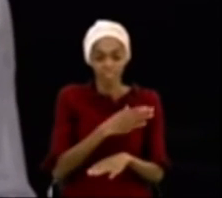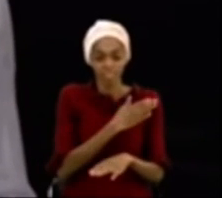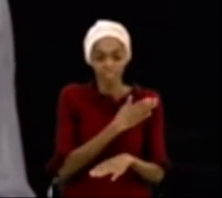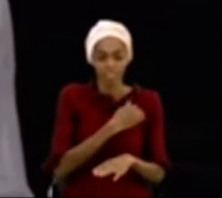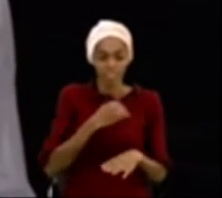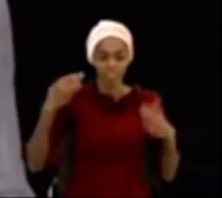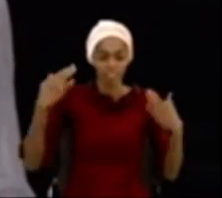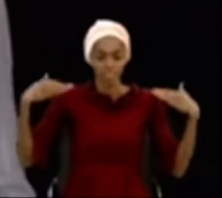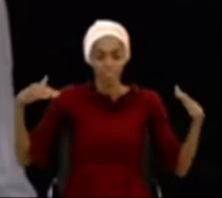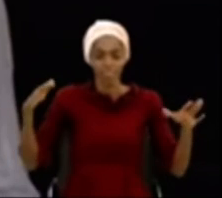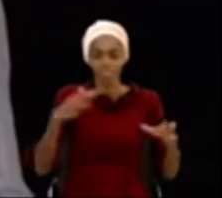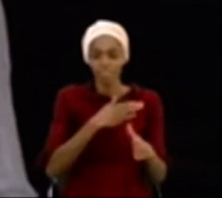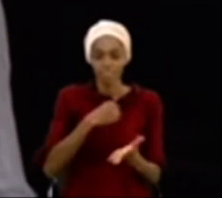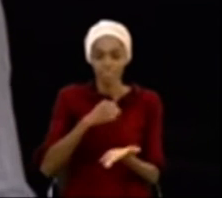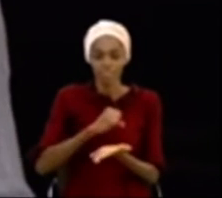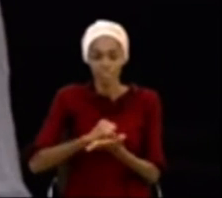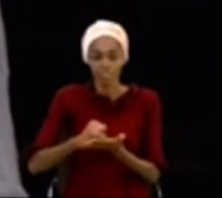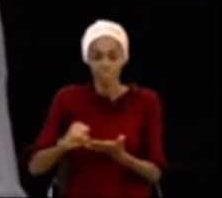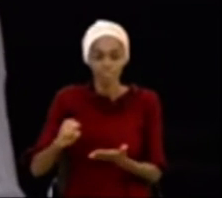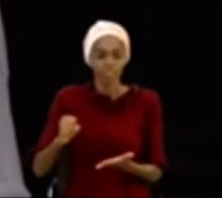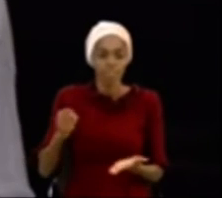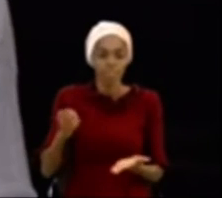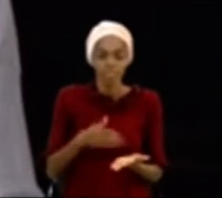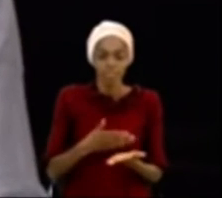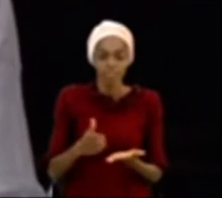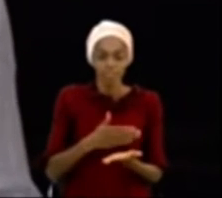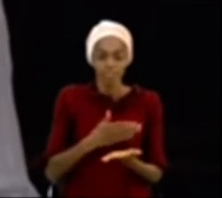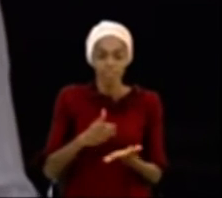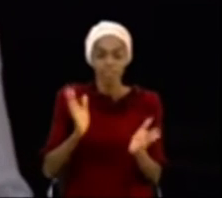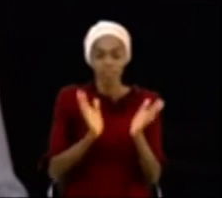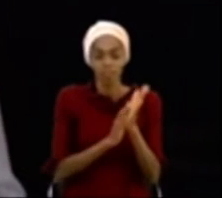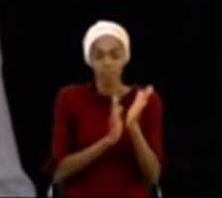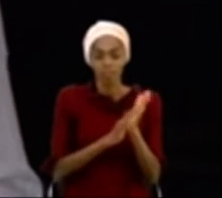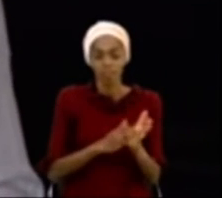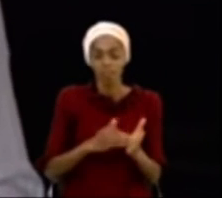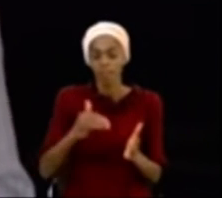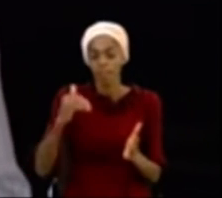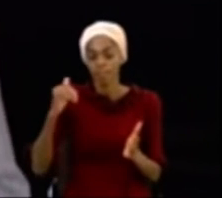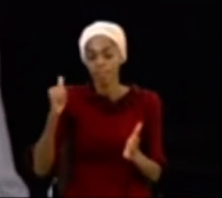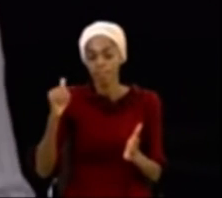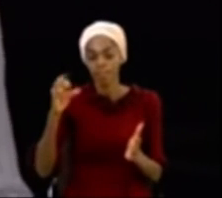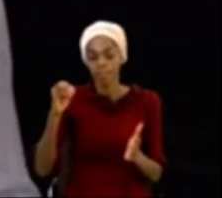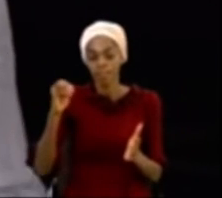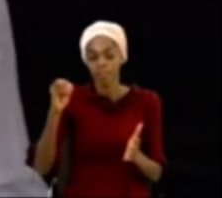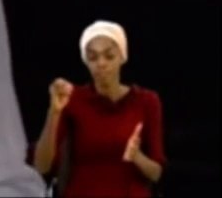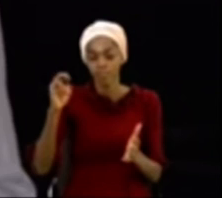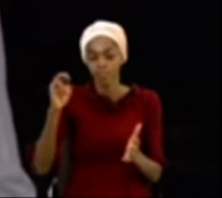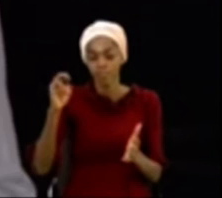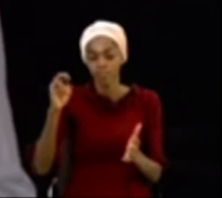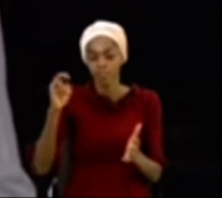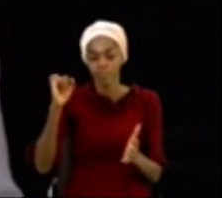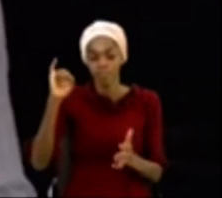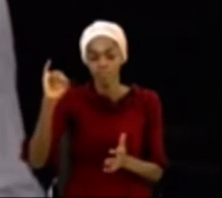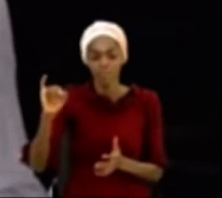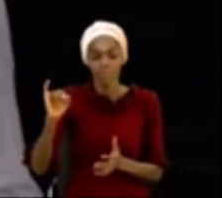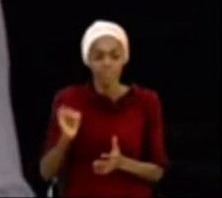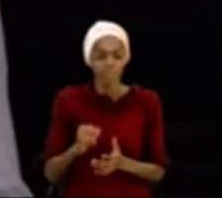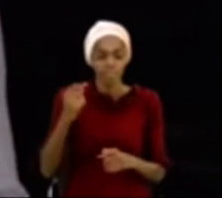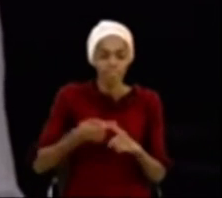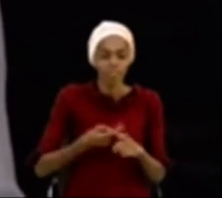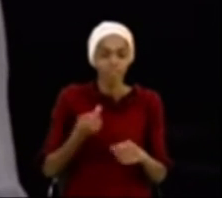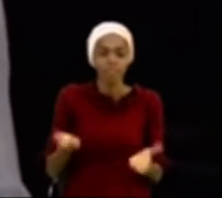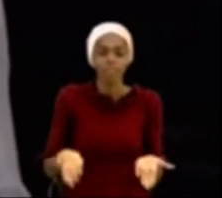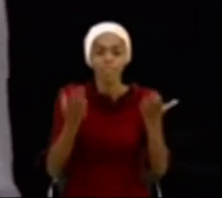praise Adonai. From the rising of the sun to the end of